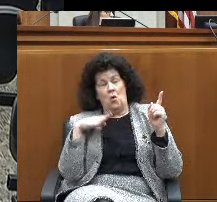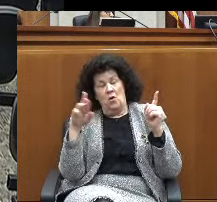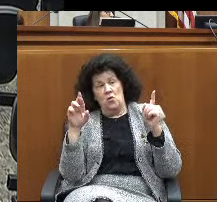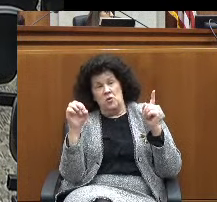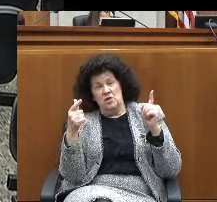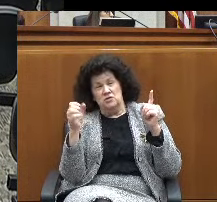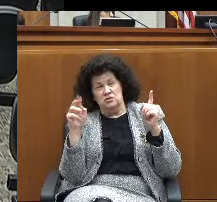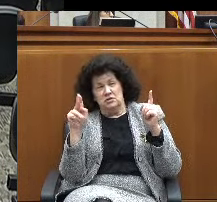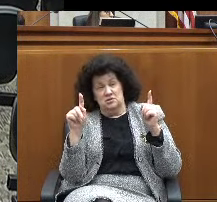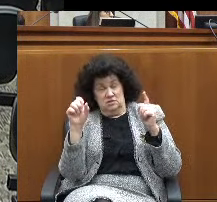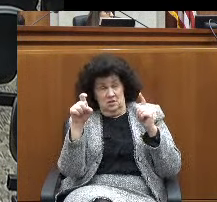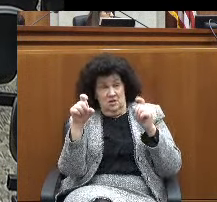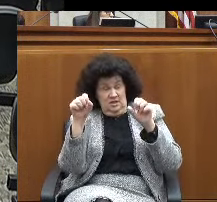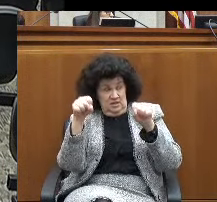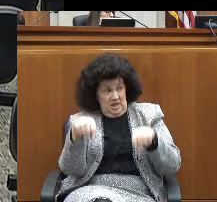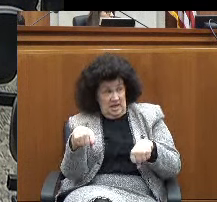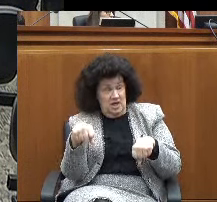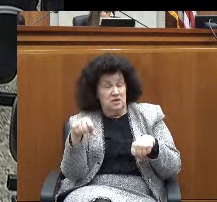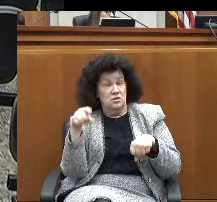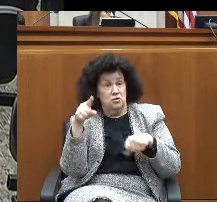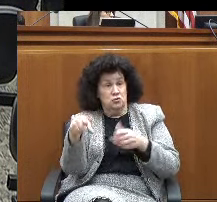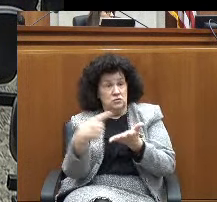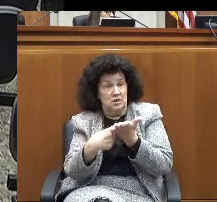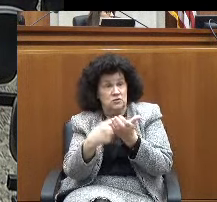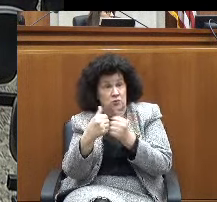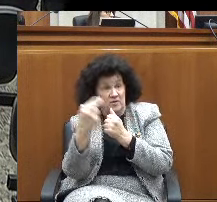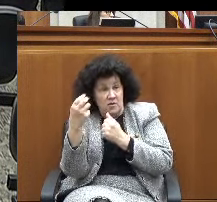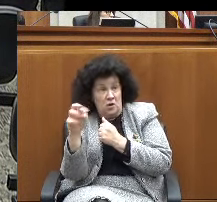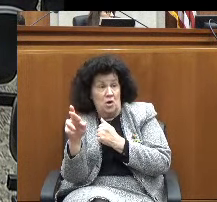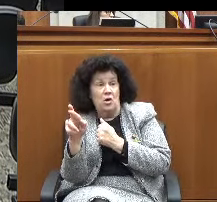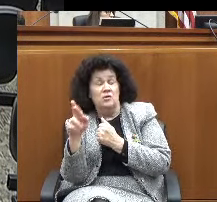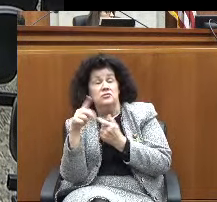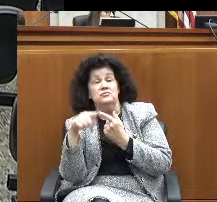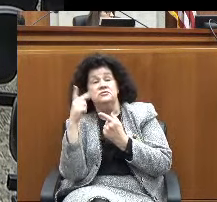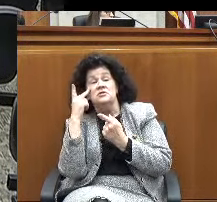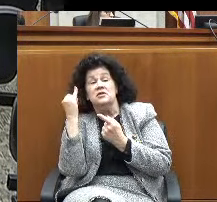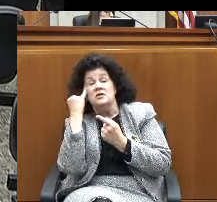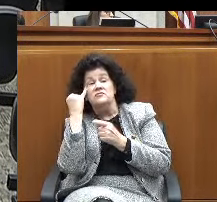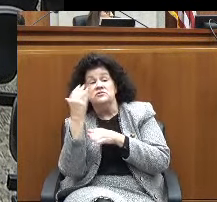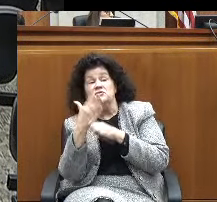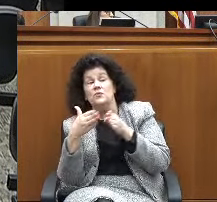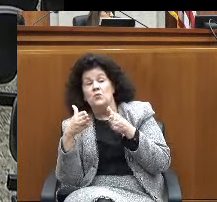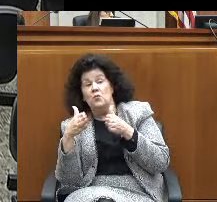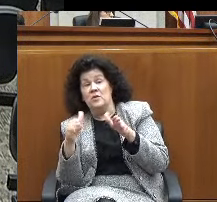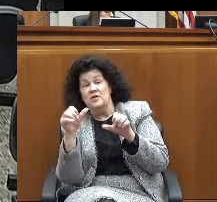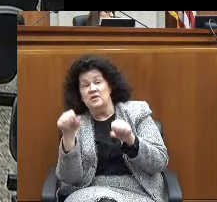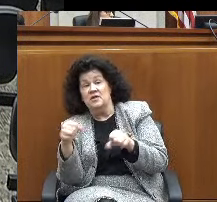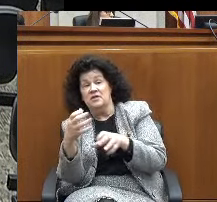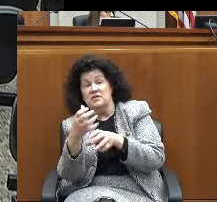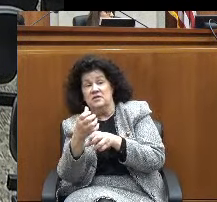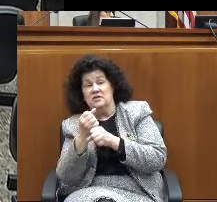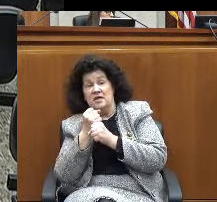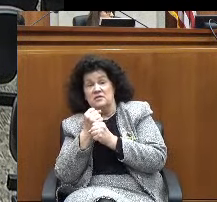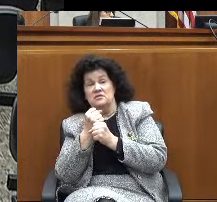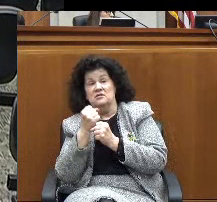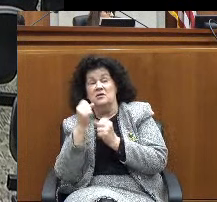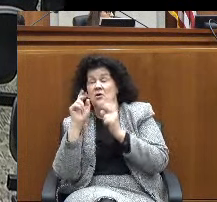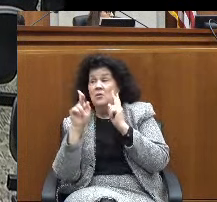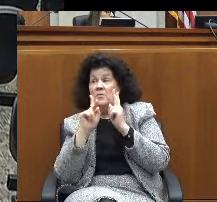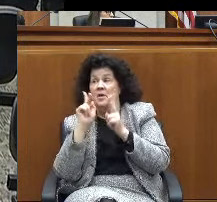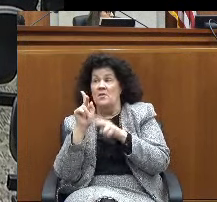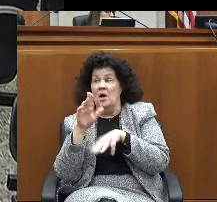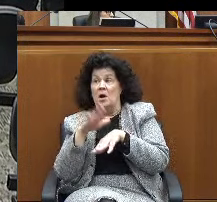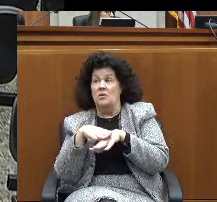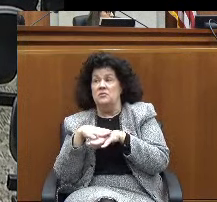If that's something that you can discuss with her and see if there's not some way that we can get the folks on the supply side, the folks on the